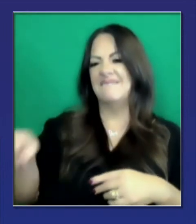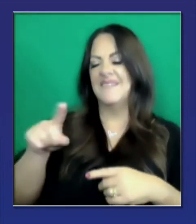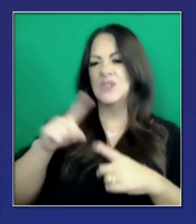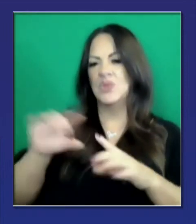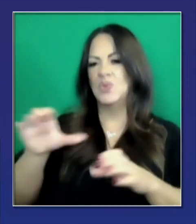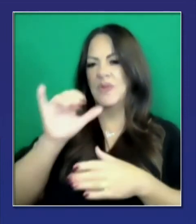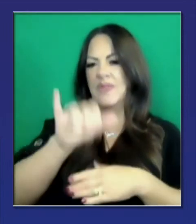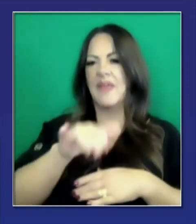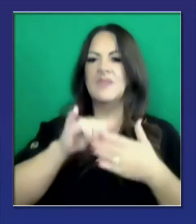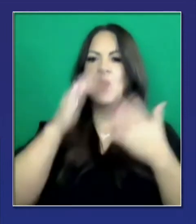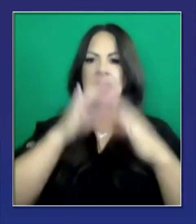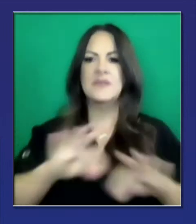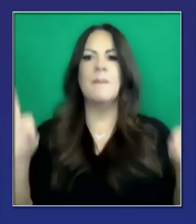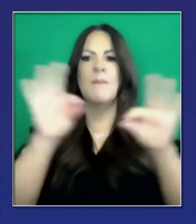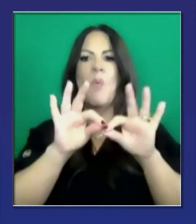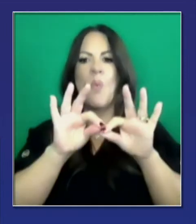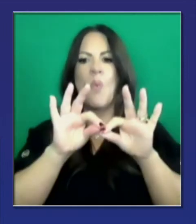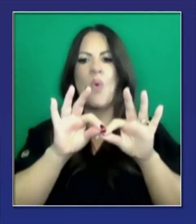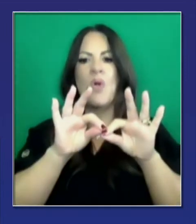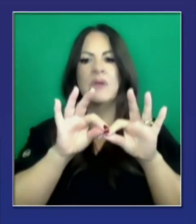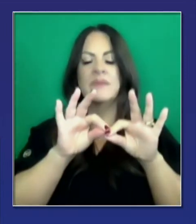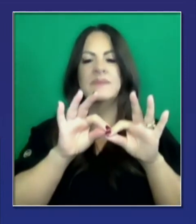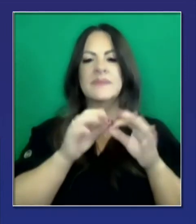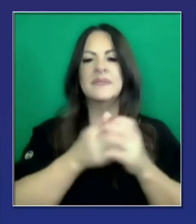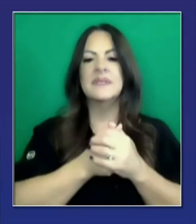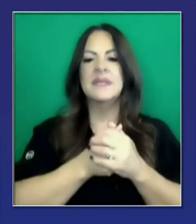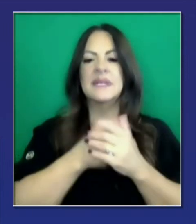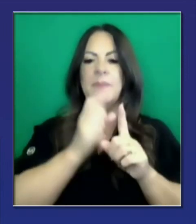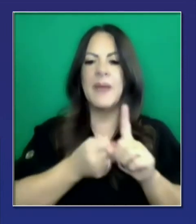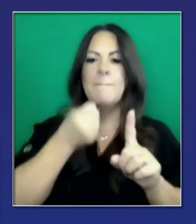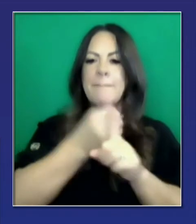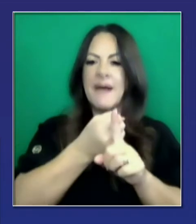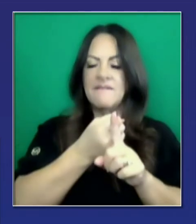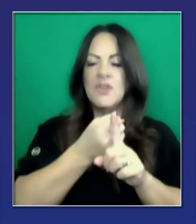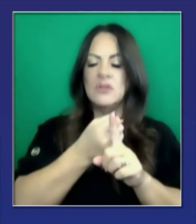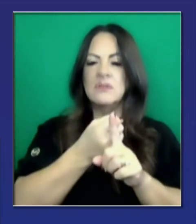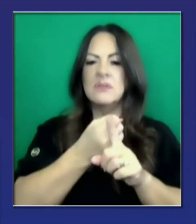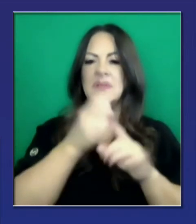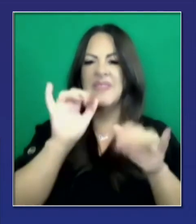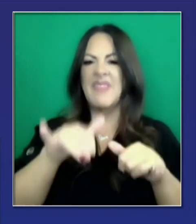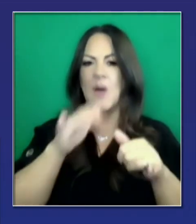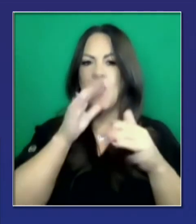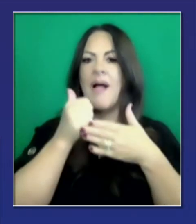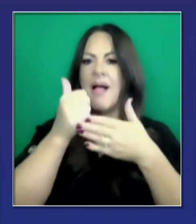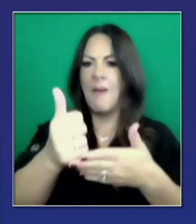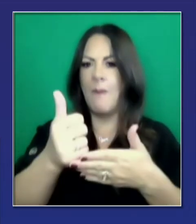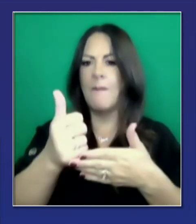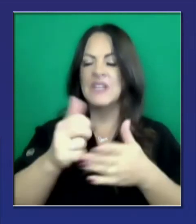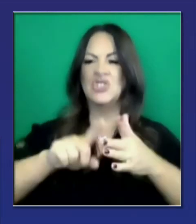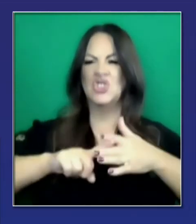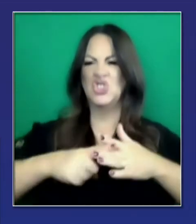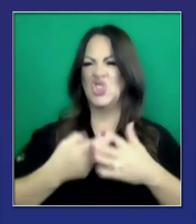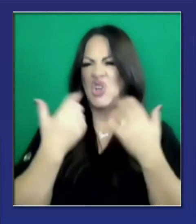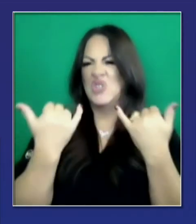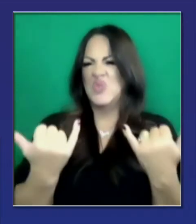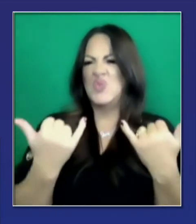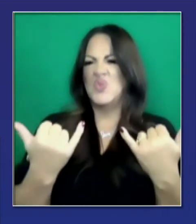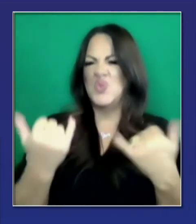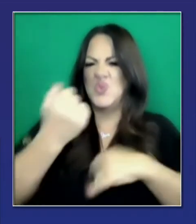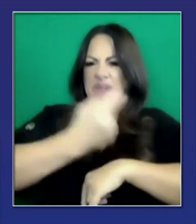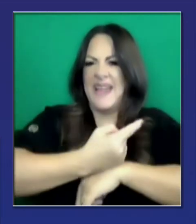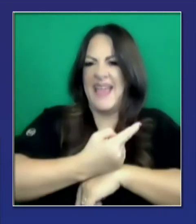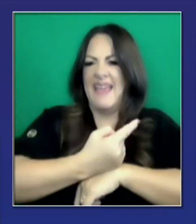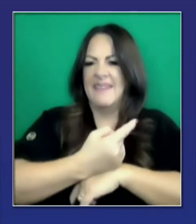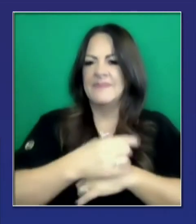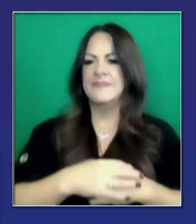this partnership is so important. We hope as impactful as it's being promoted. Again, this begins today. They're doing all the reporting, all